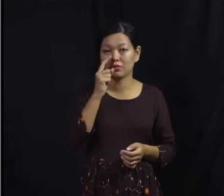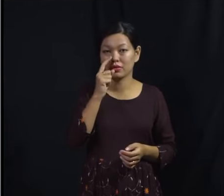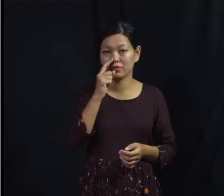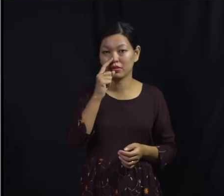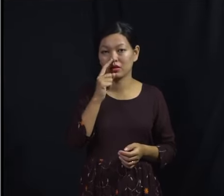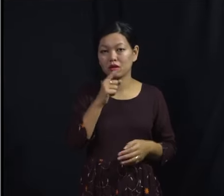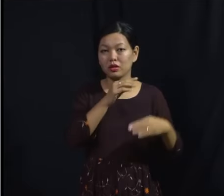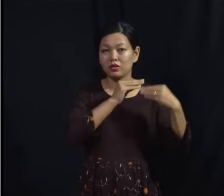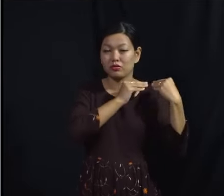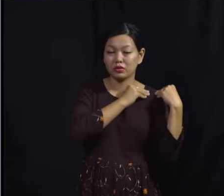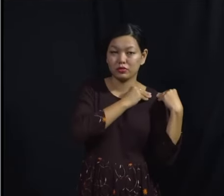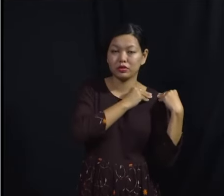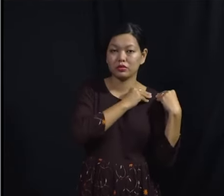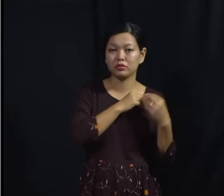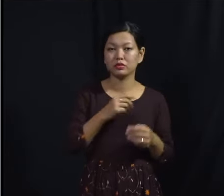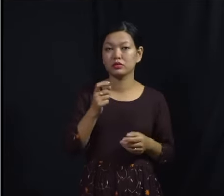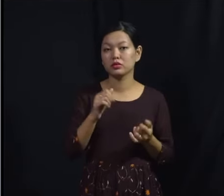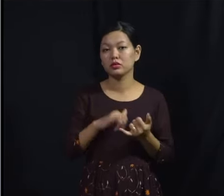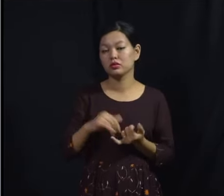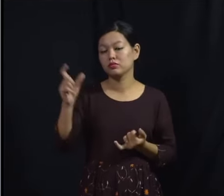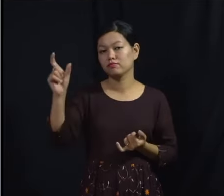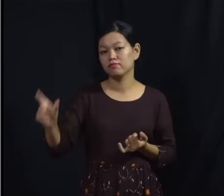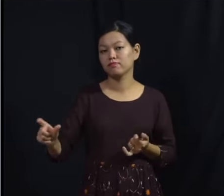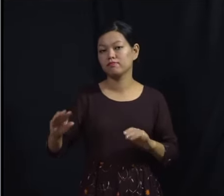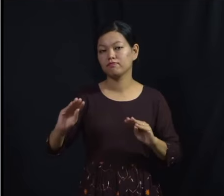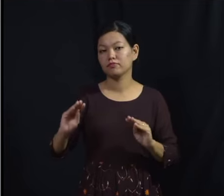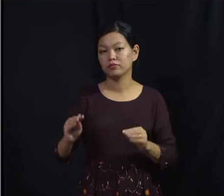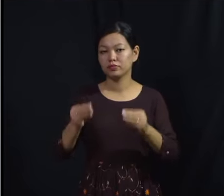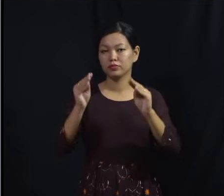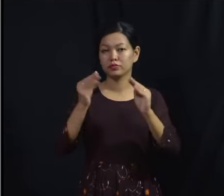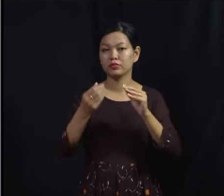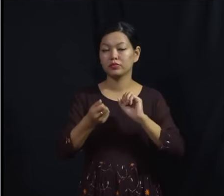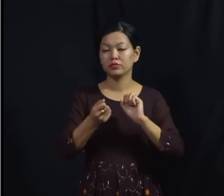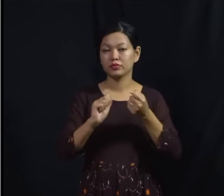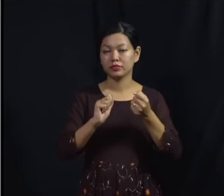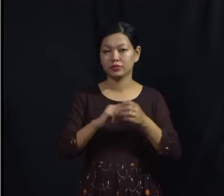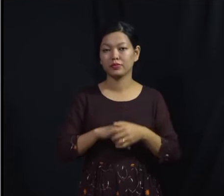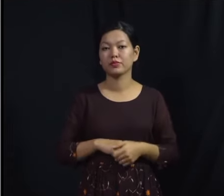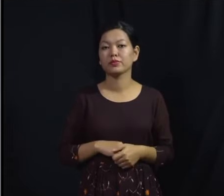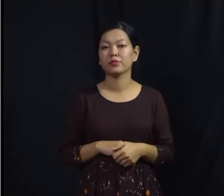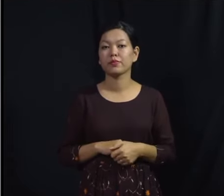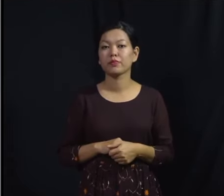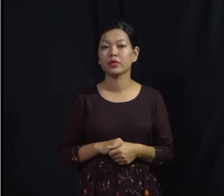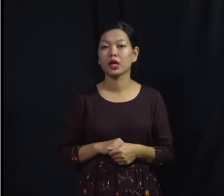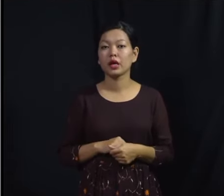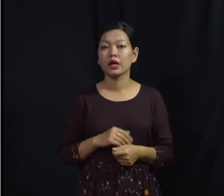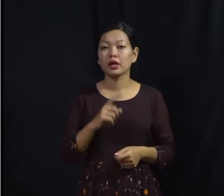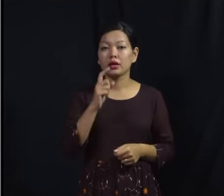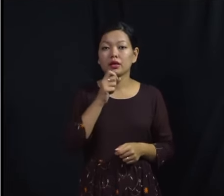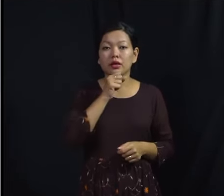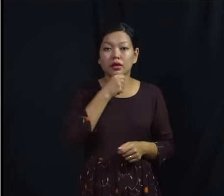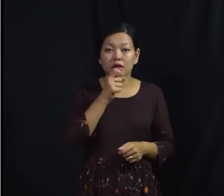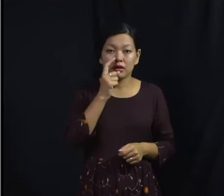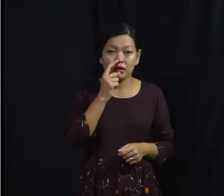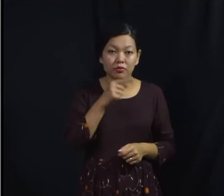grandmothers are expected to tell us stories. And the kind of stories that she told Susan helped inspired her. And it is very much in